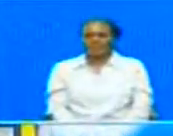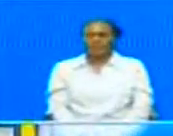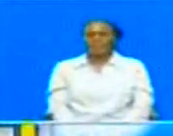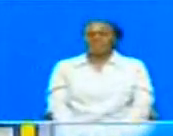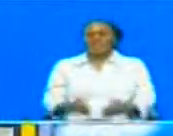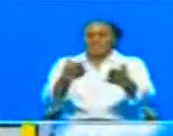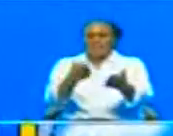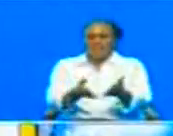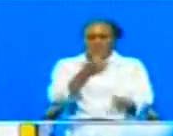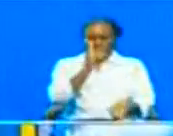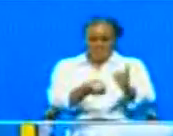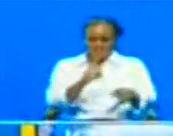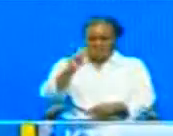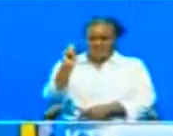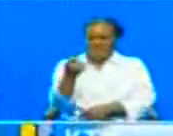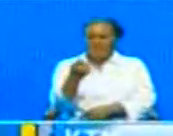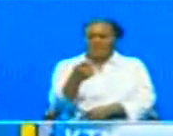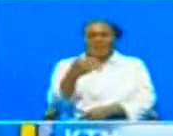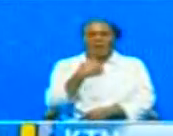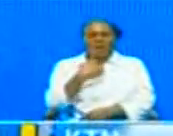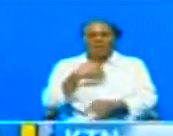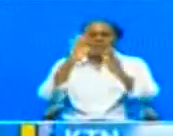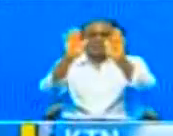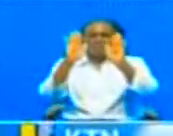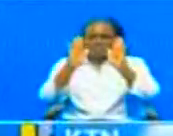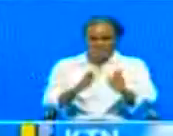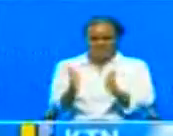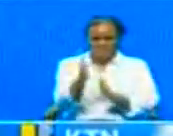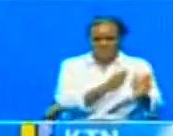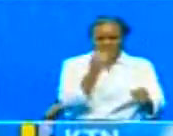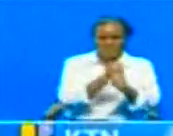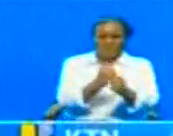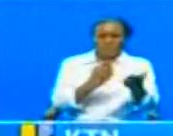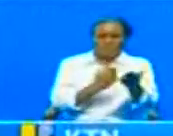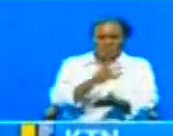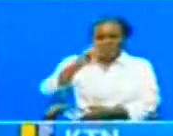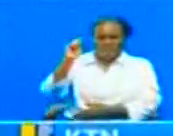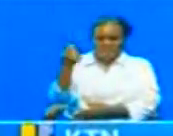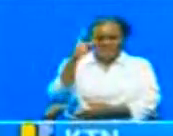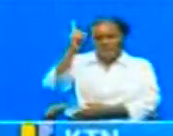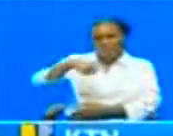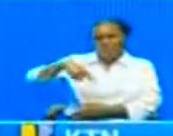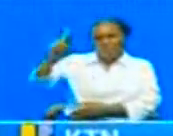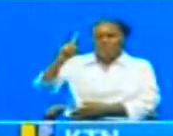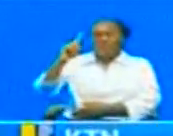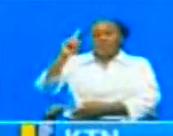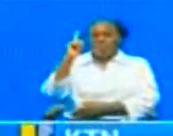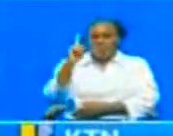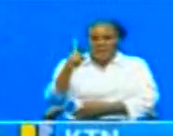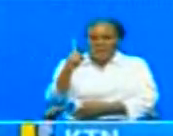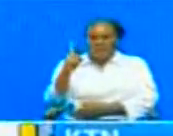to matters rally now. Kenya is putting up all the necessary measures to ensure that the country wins back the rights to host one of the World